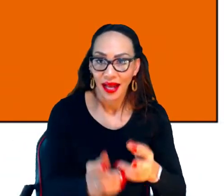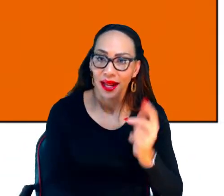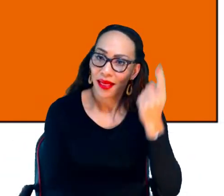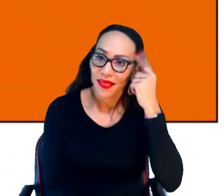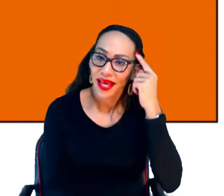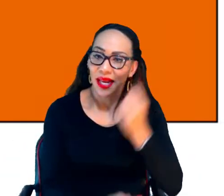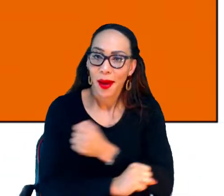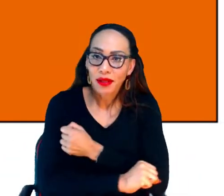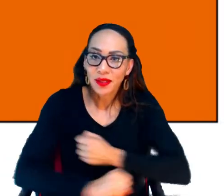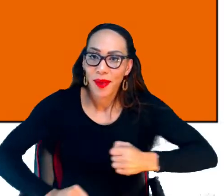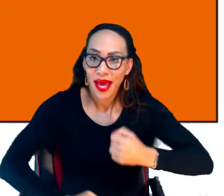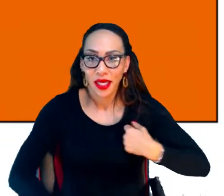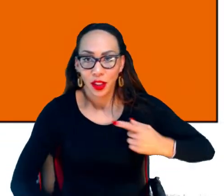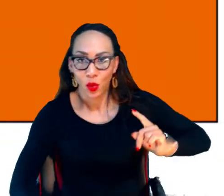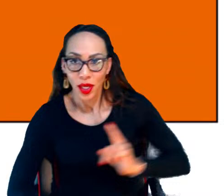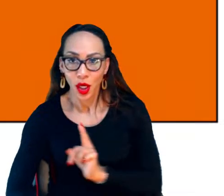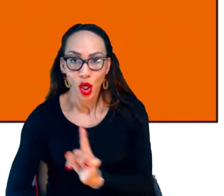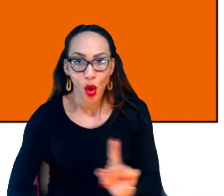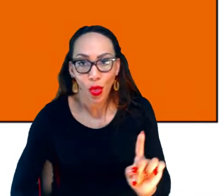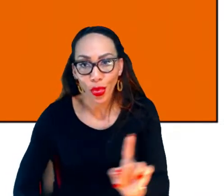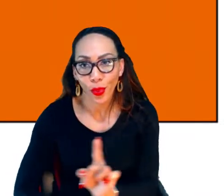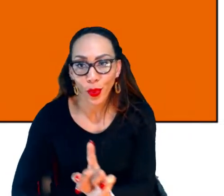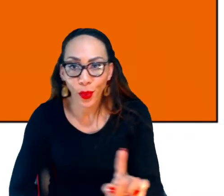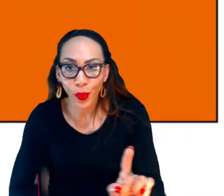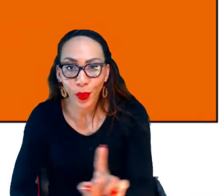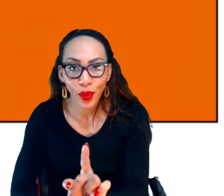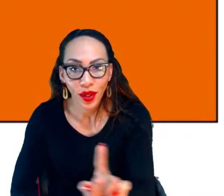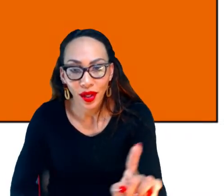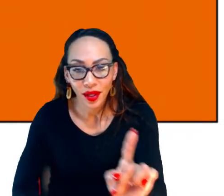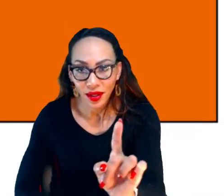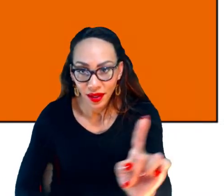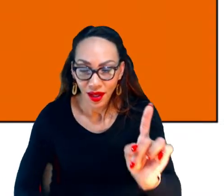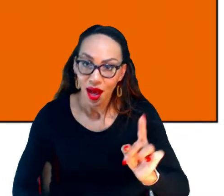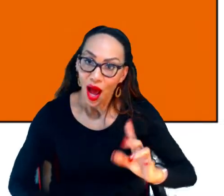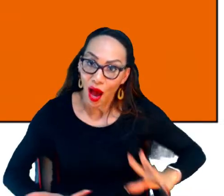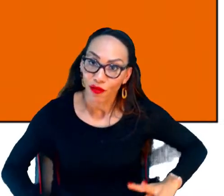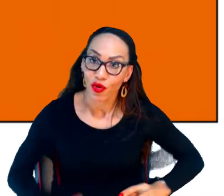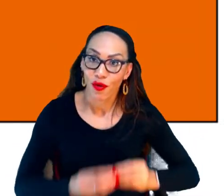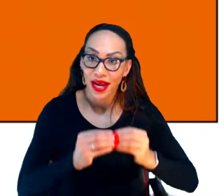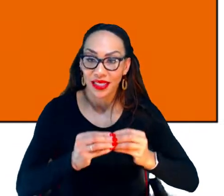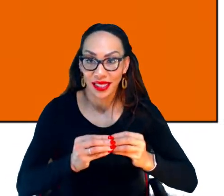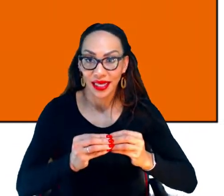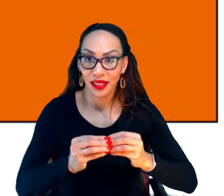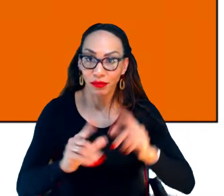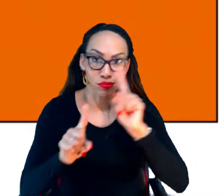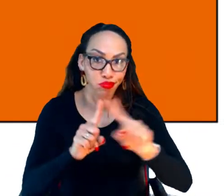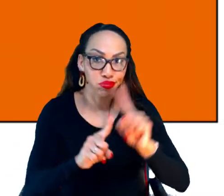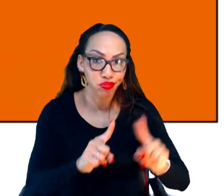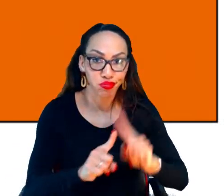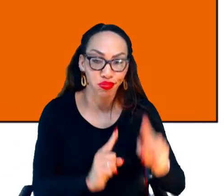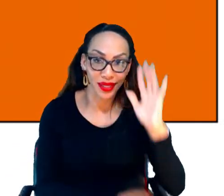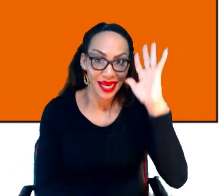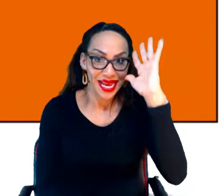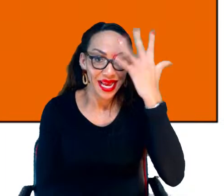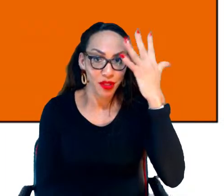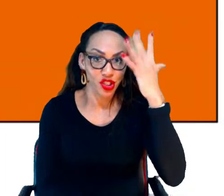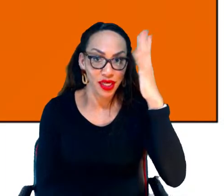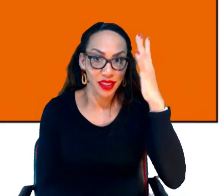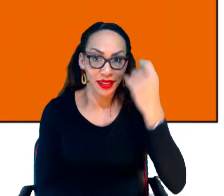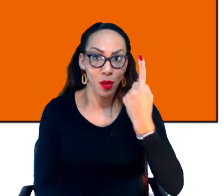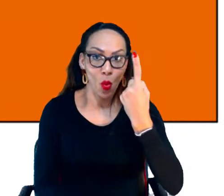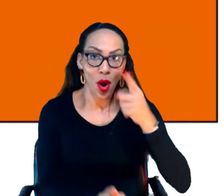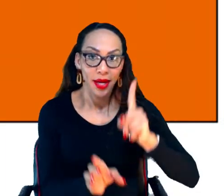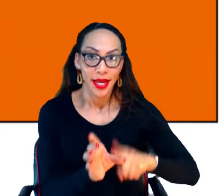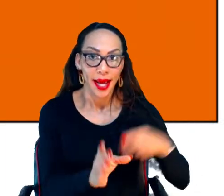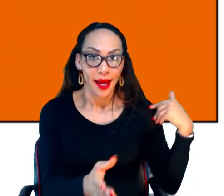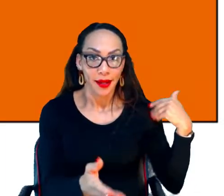work of images. And so this is some of the work, not all of the work, just some of the work that I've been